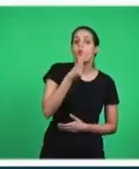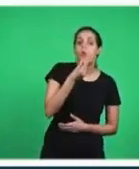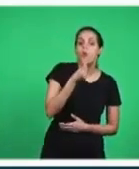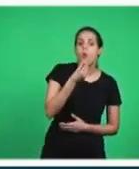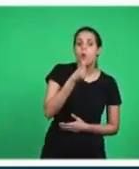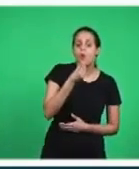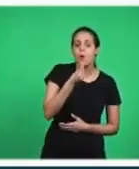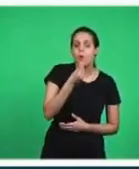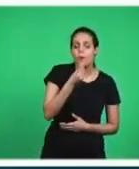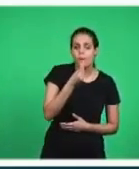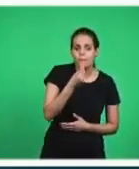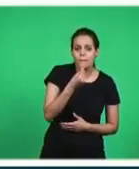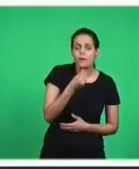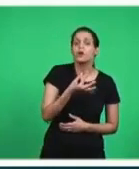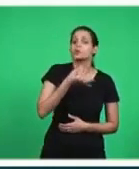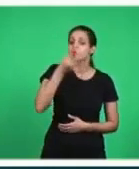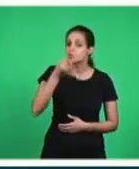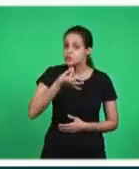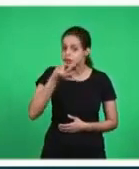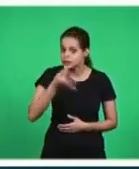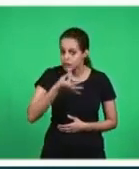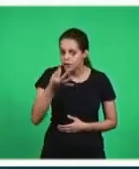The man will open Zephaniah.